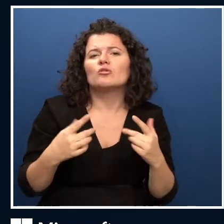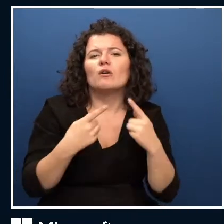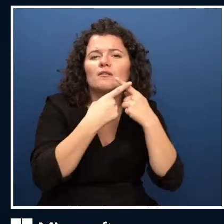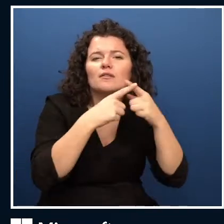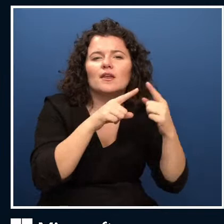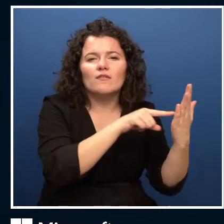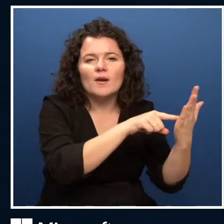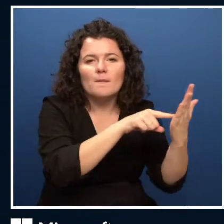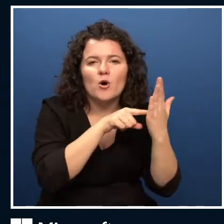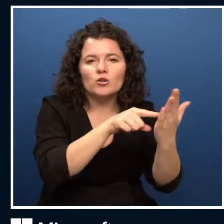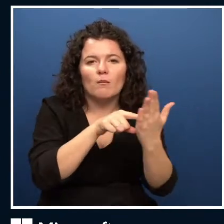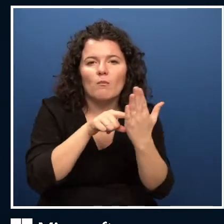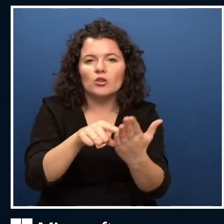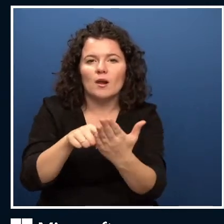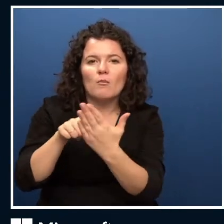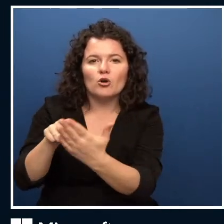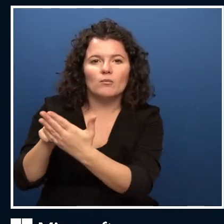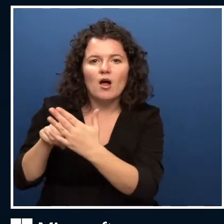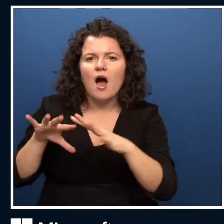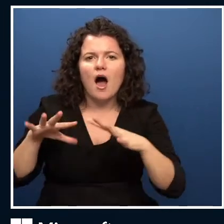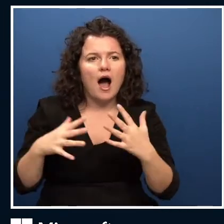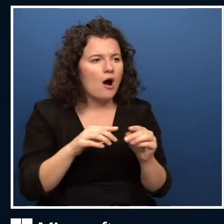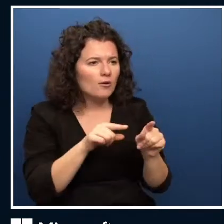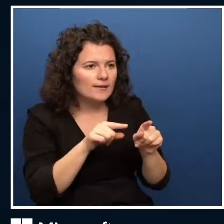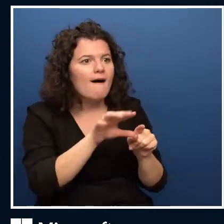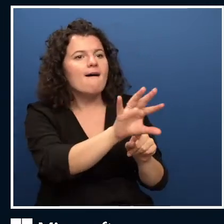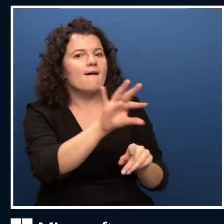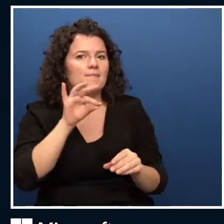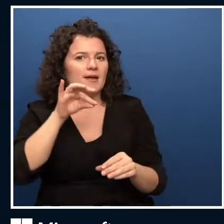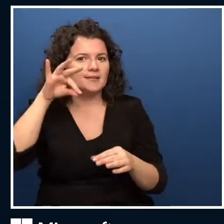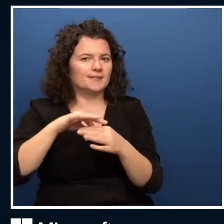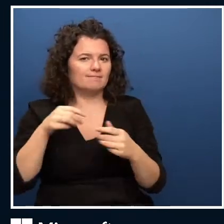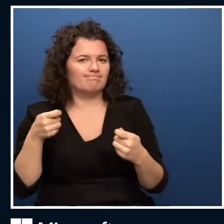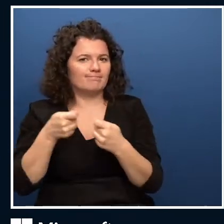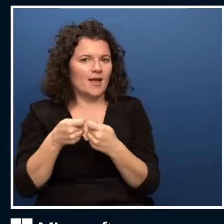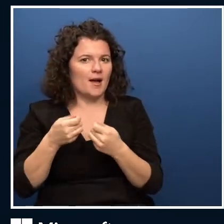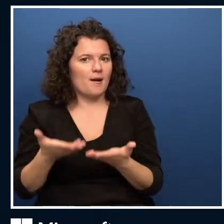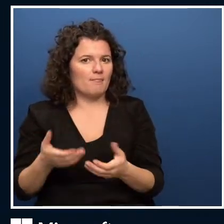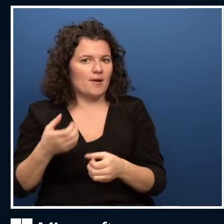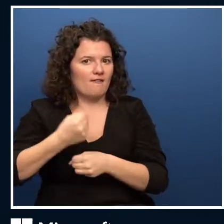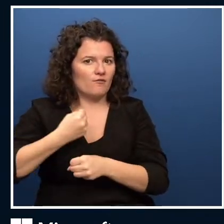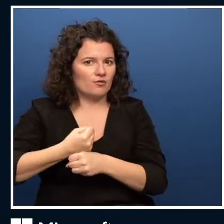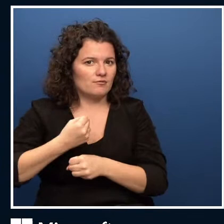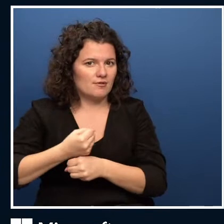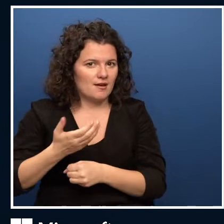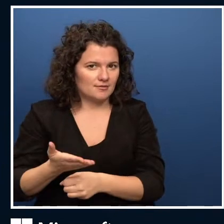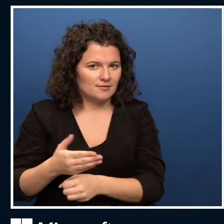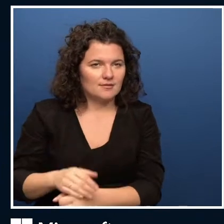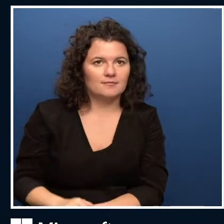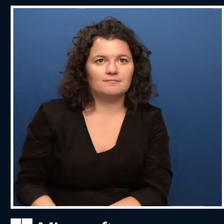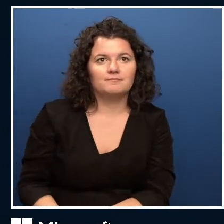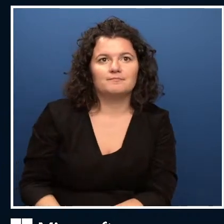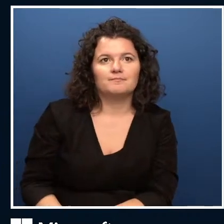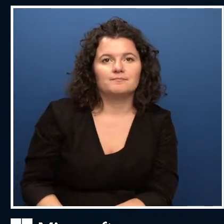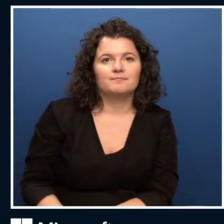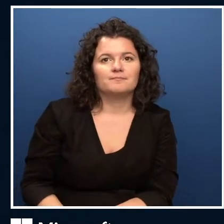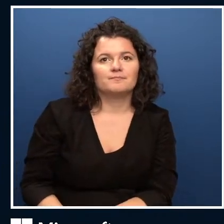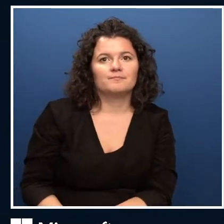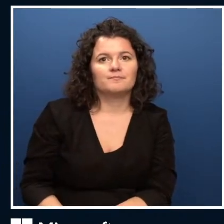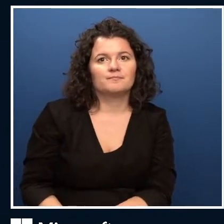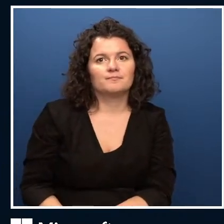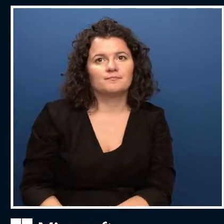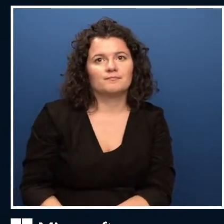in our practical tasks. Of course, there are three most popular ways how to do it.